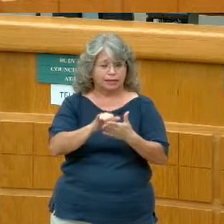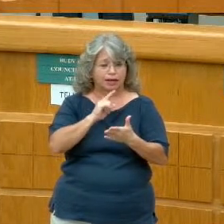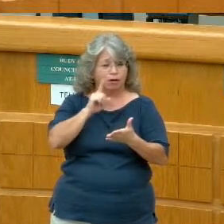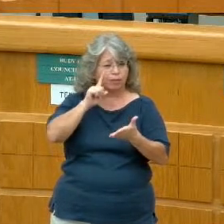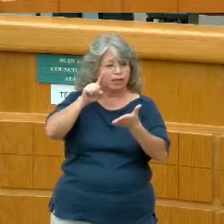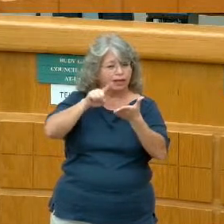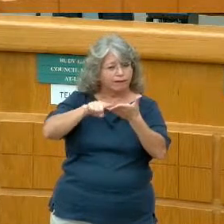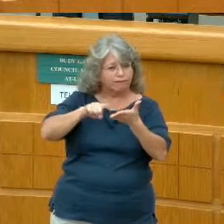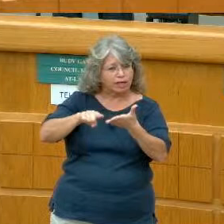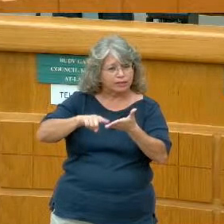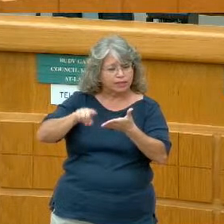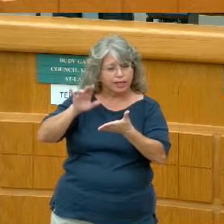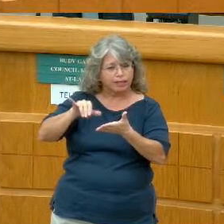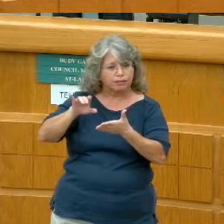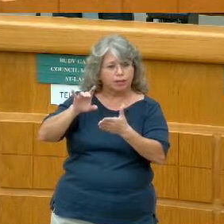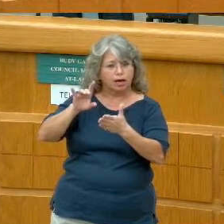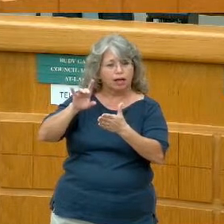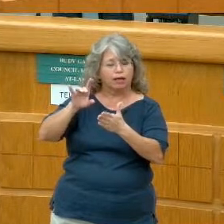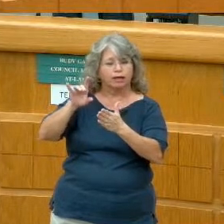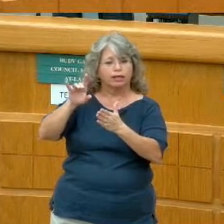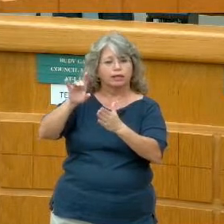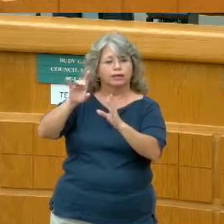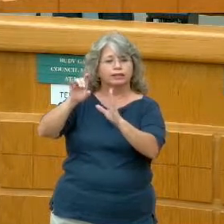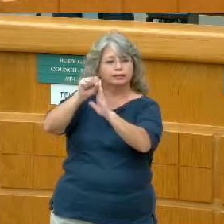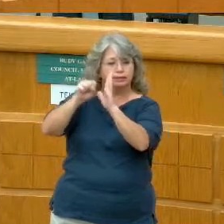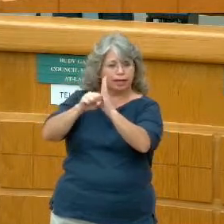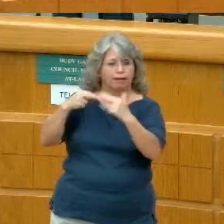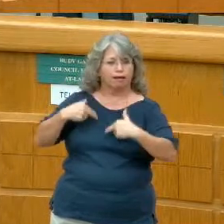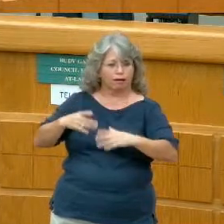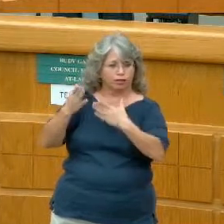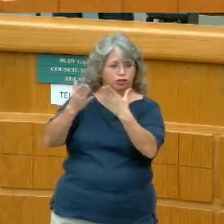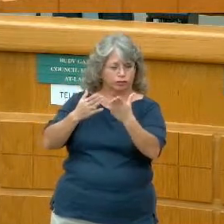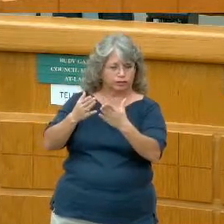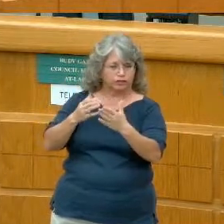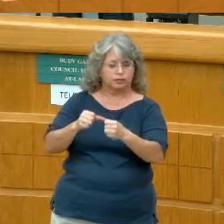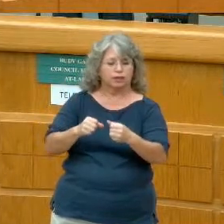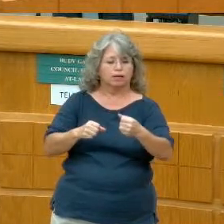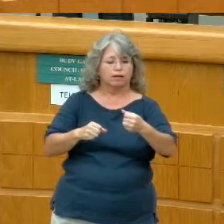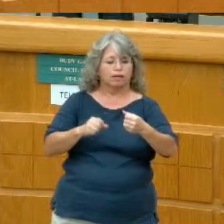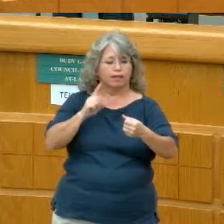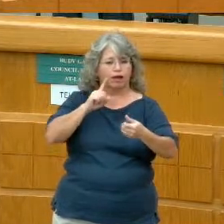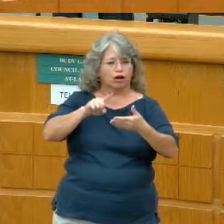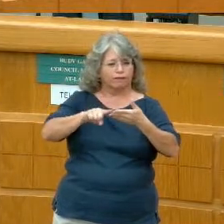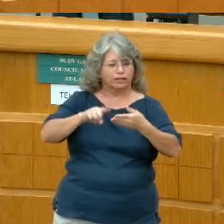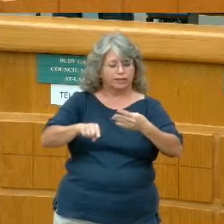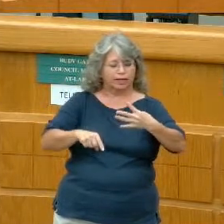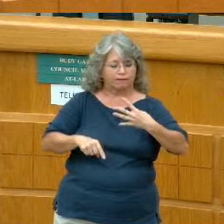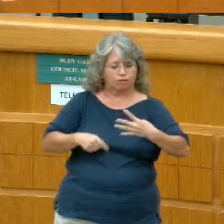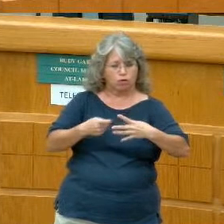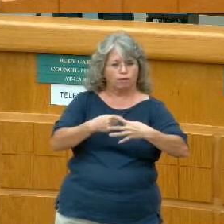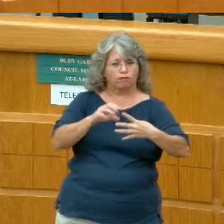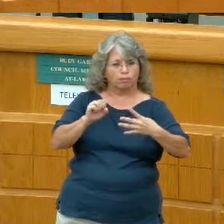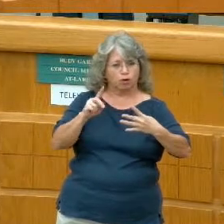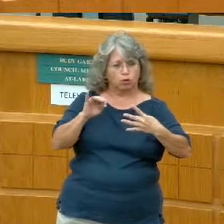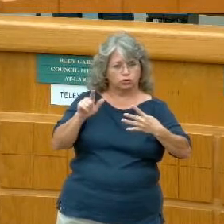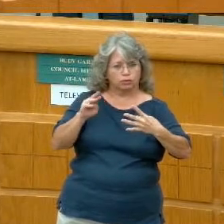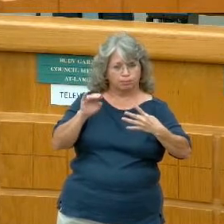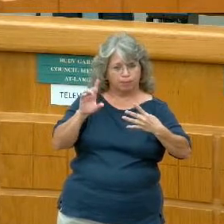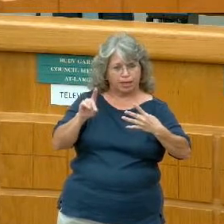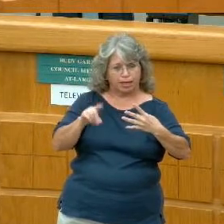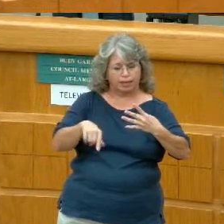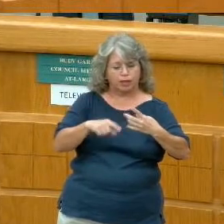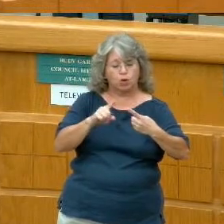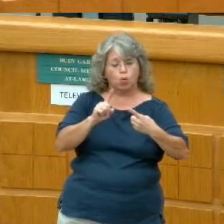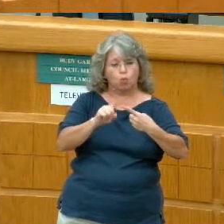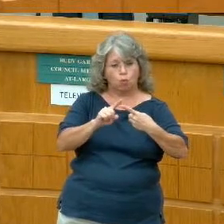Texas that are being investigated by the Department of State Health Services at this time, and 4 of those are from the coastal bend. One of them is specifically